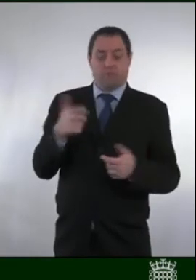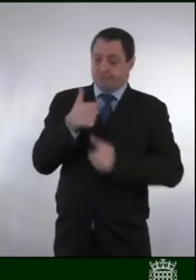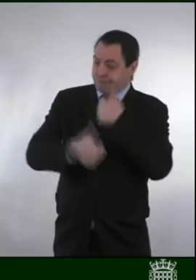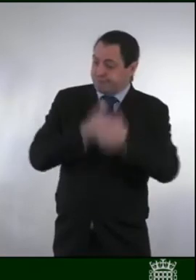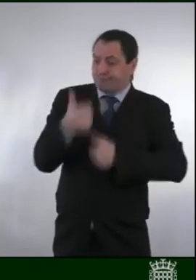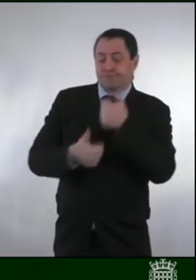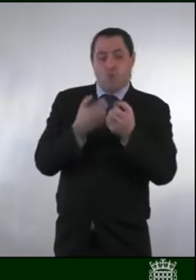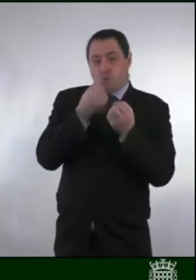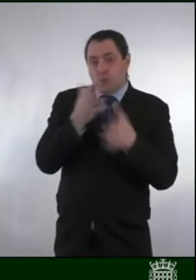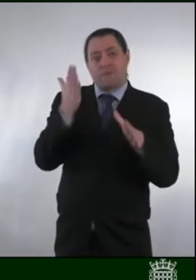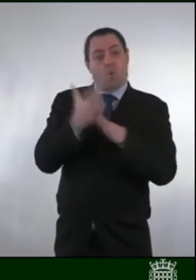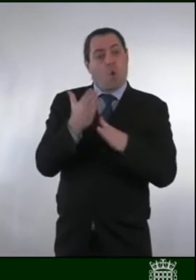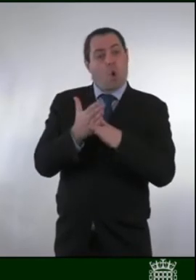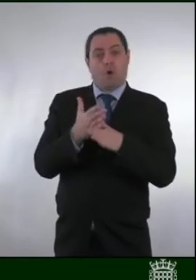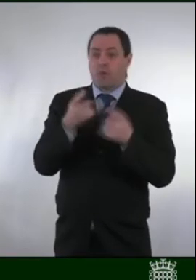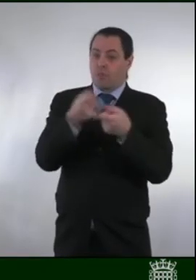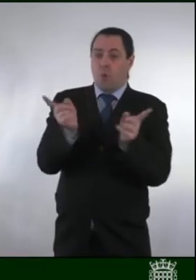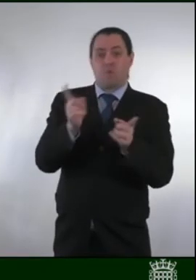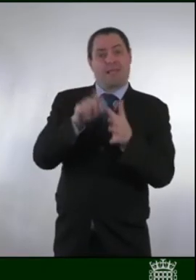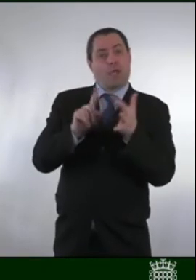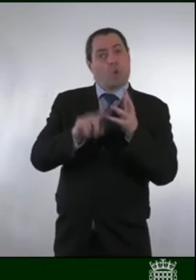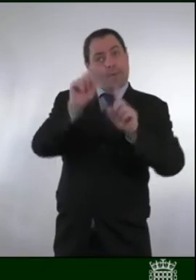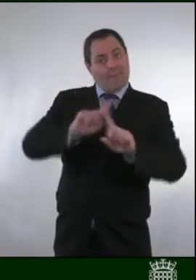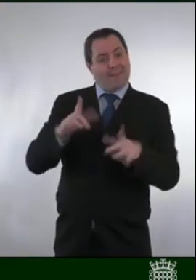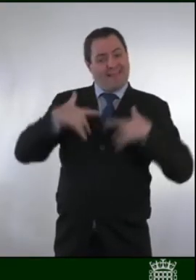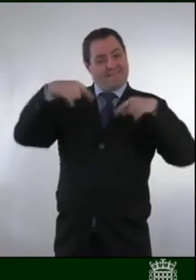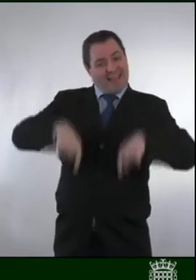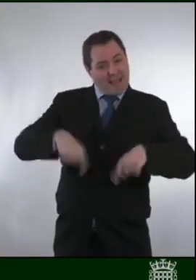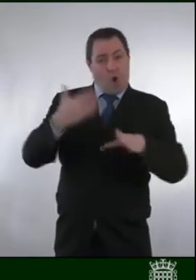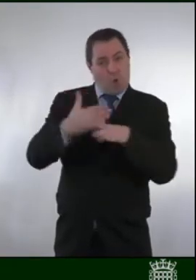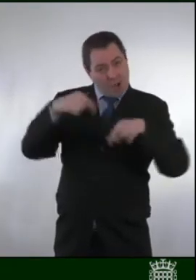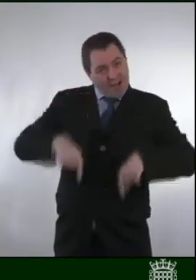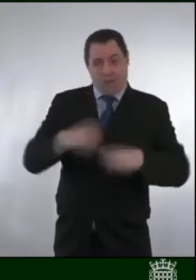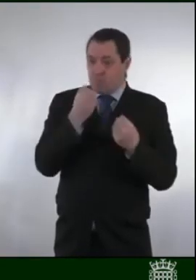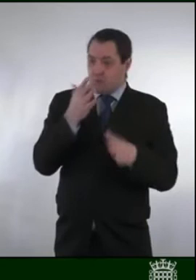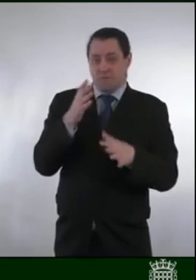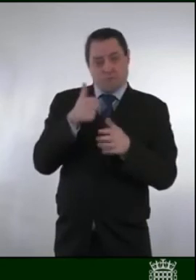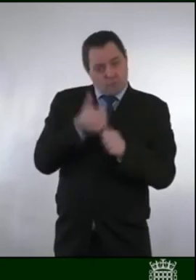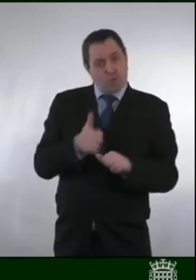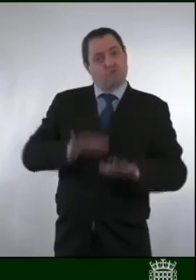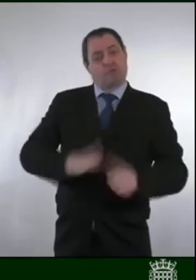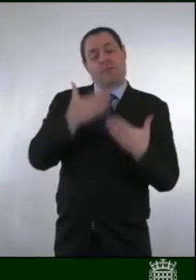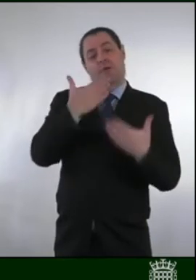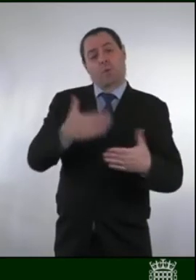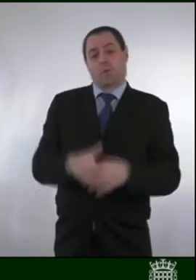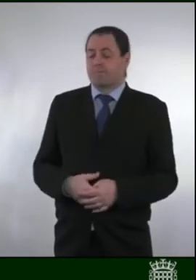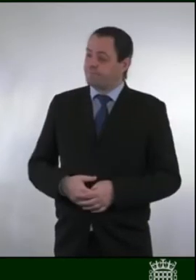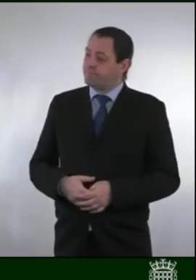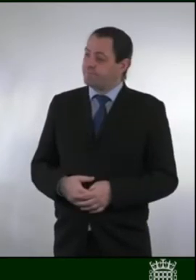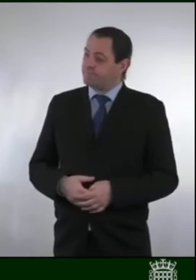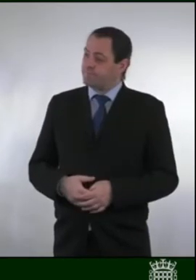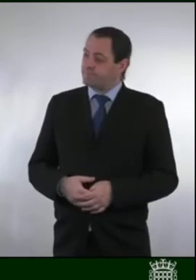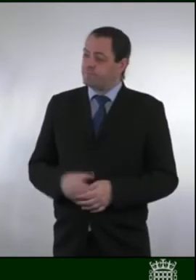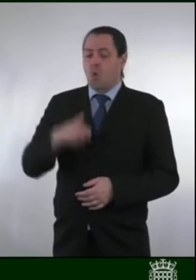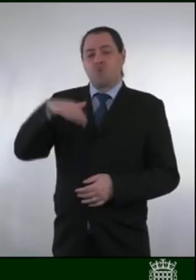the wonderful EU nationals in our country who do a fantastic job for this country. Let's head up to Northampton with Andrew Lower. Andrew